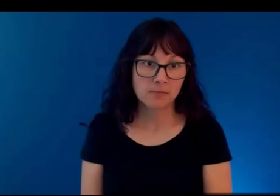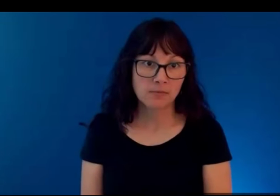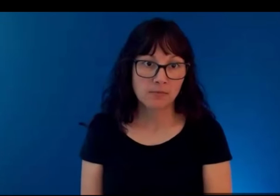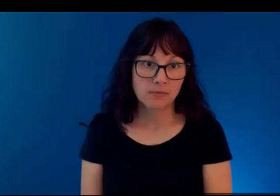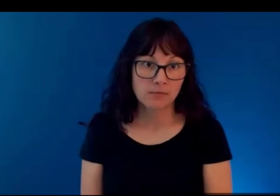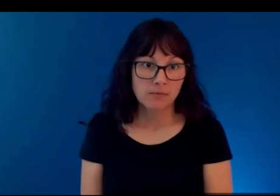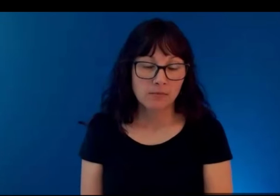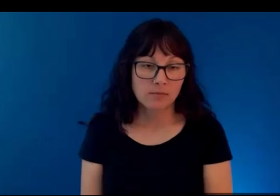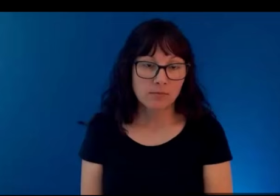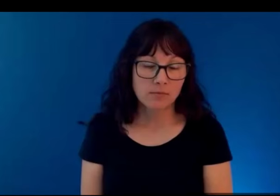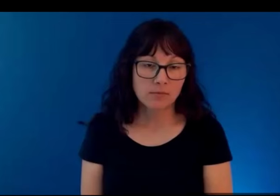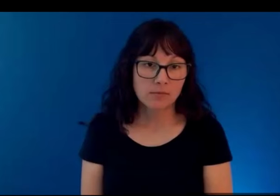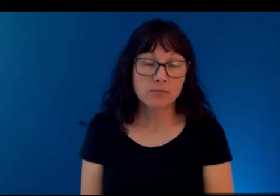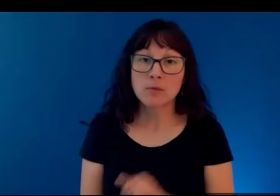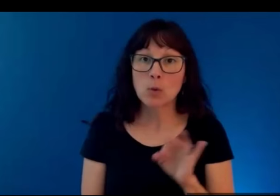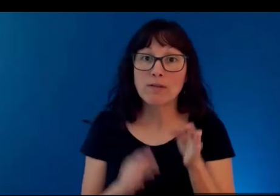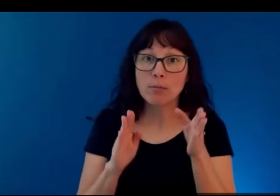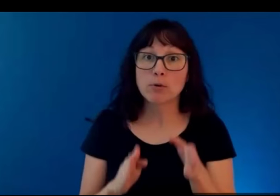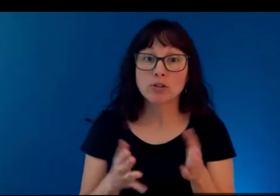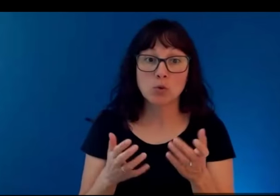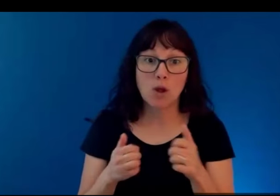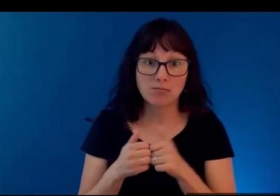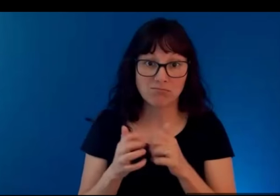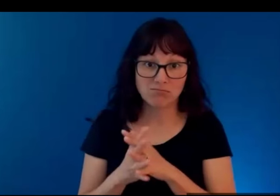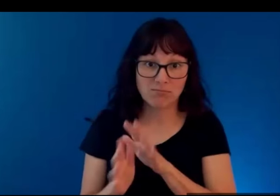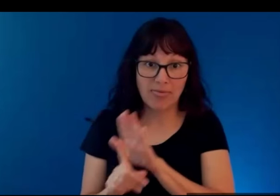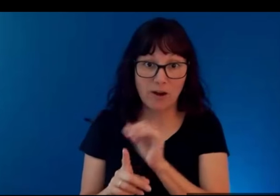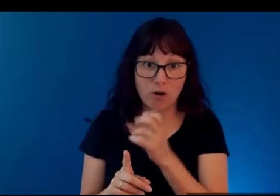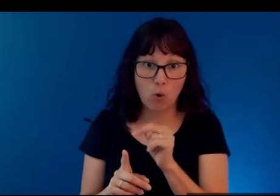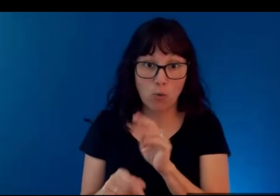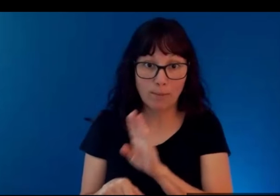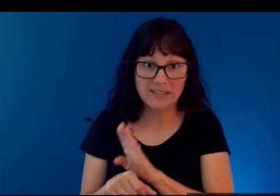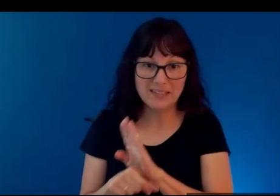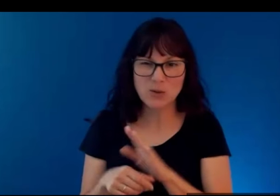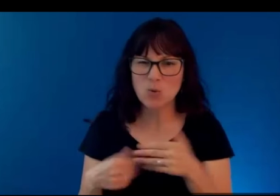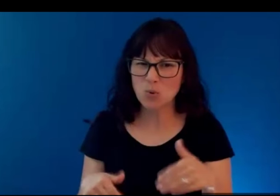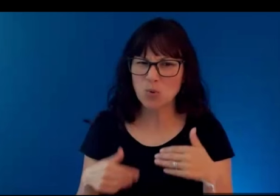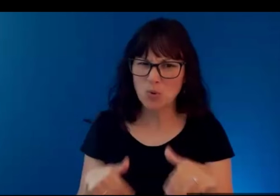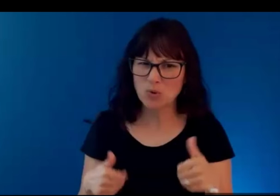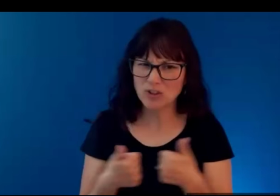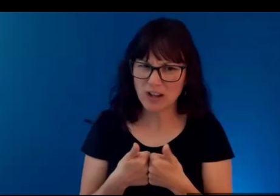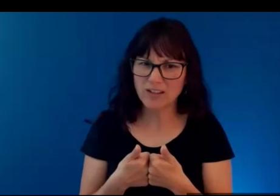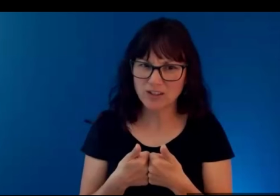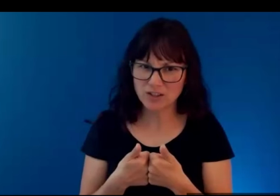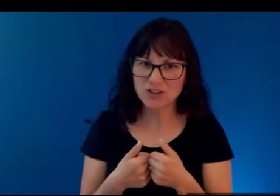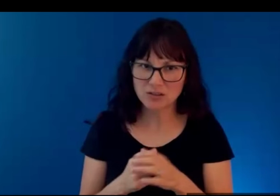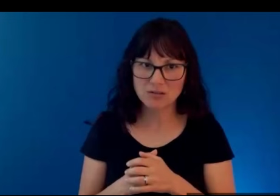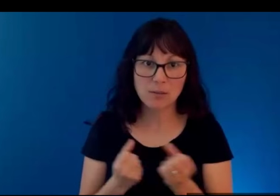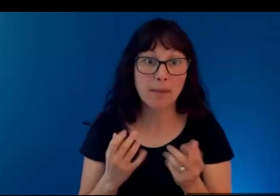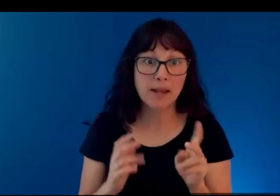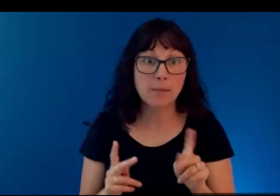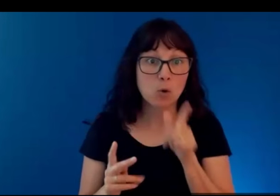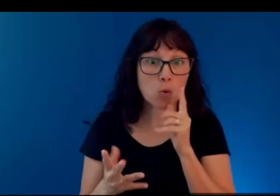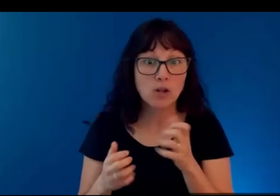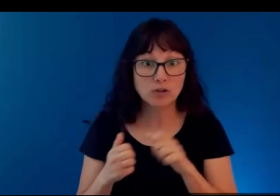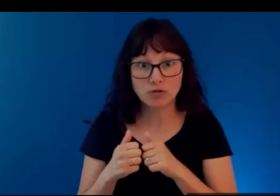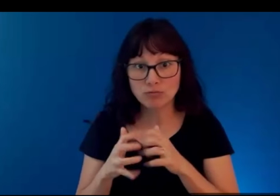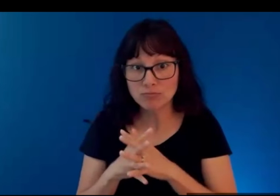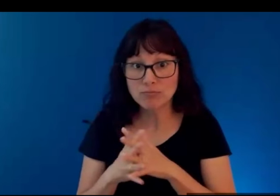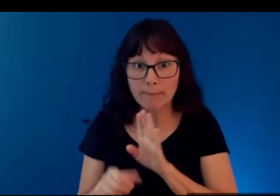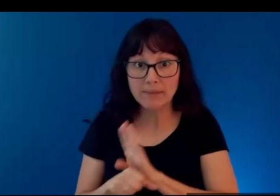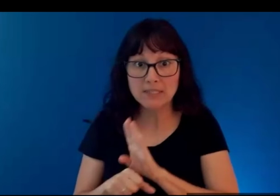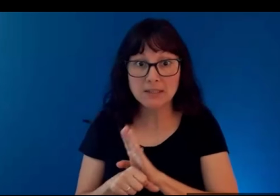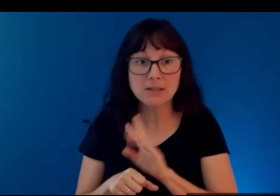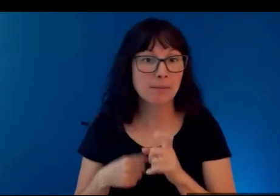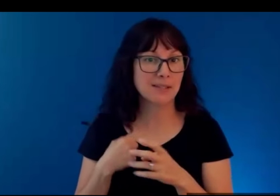So for people who want to start their own business, this presents a challenge. Many people who want to start a business need